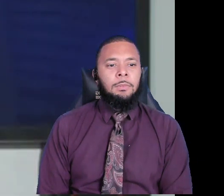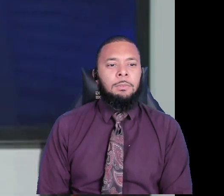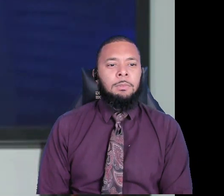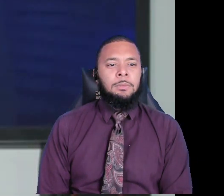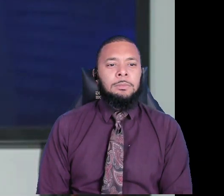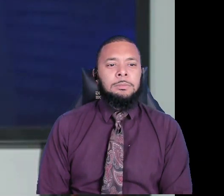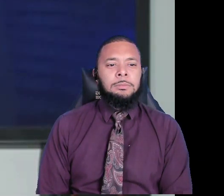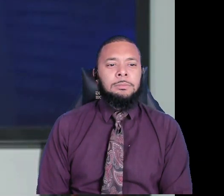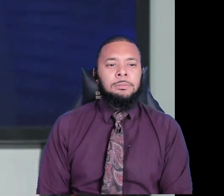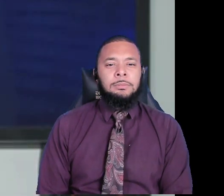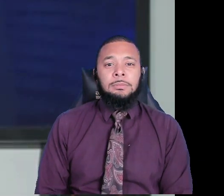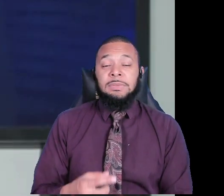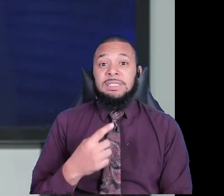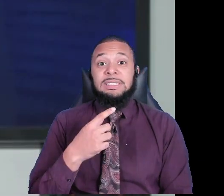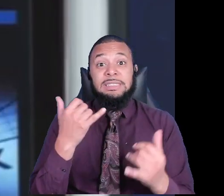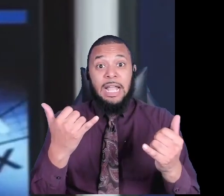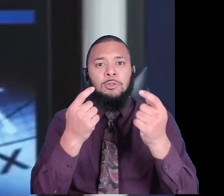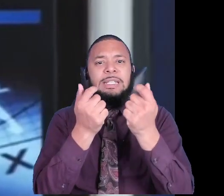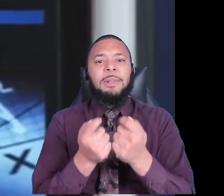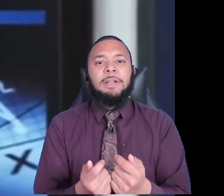and the problem says simplify that,